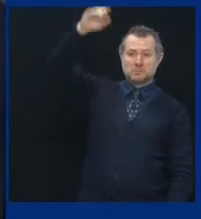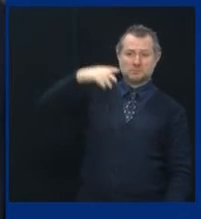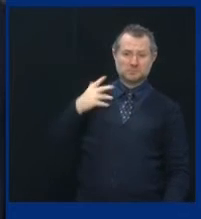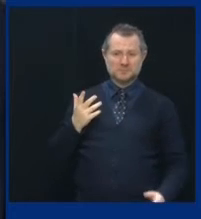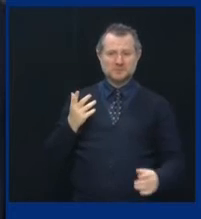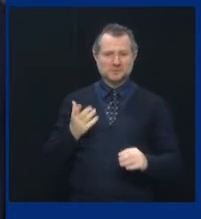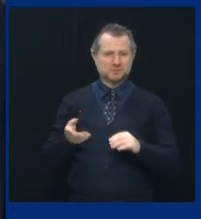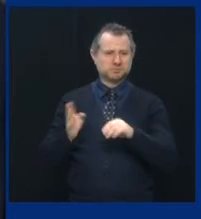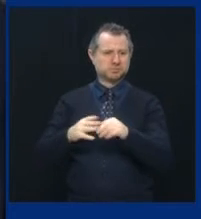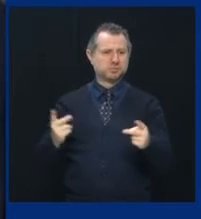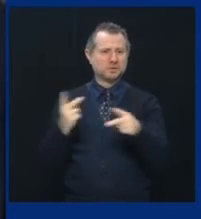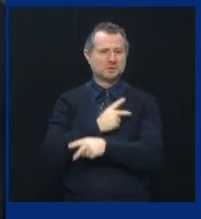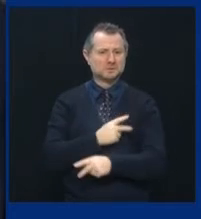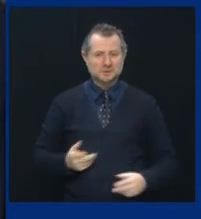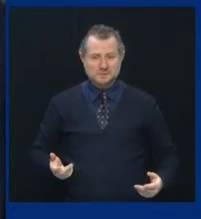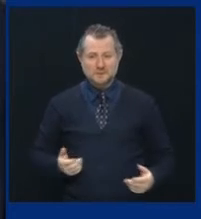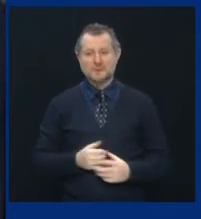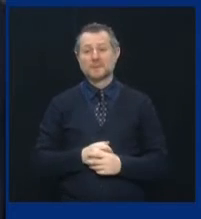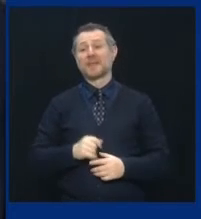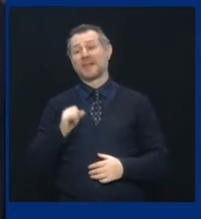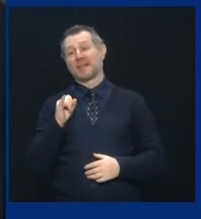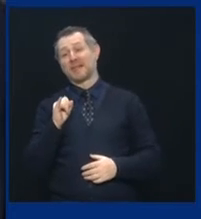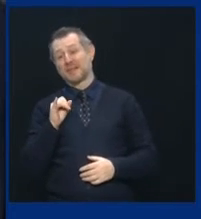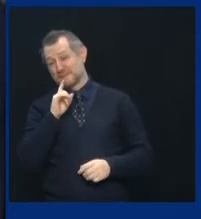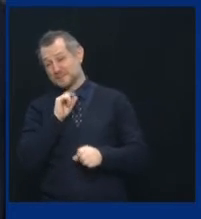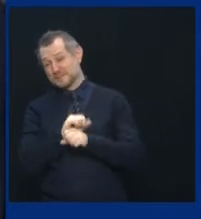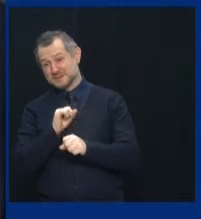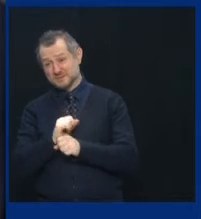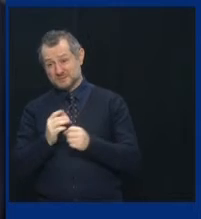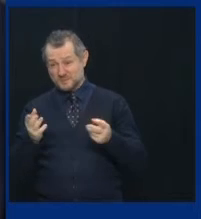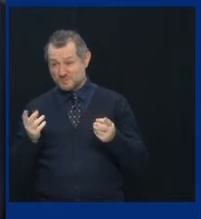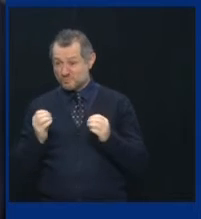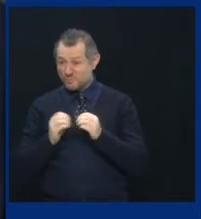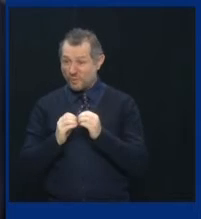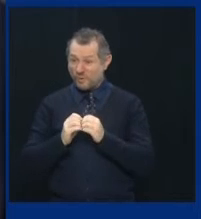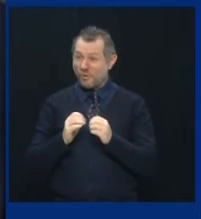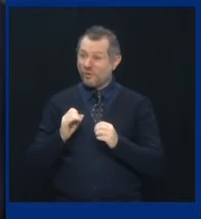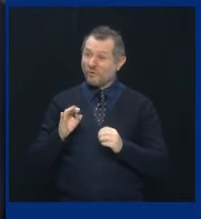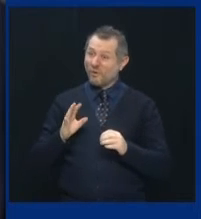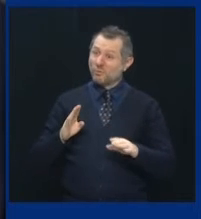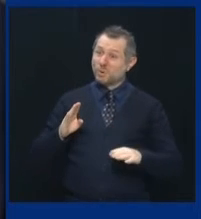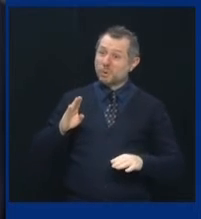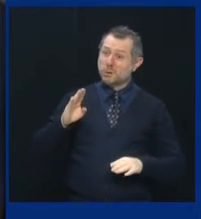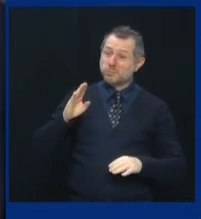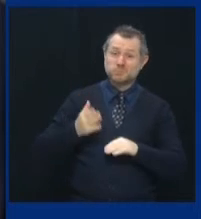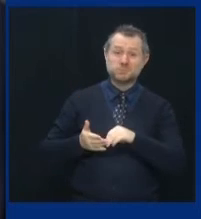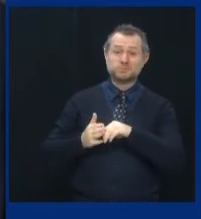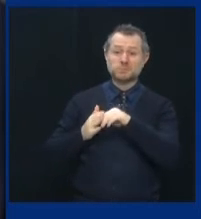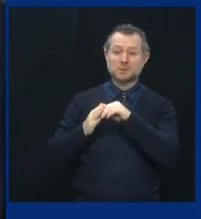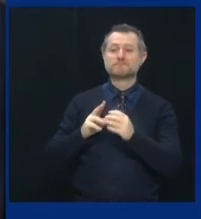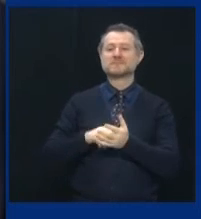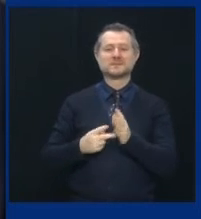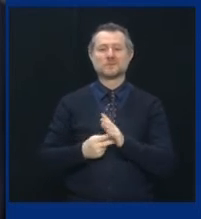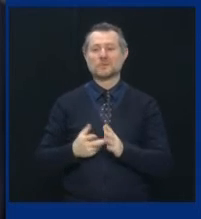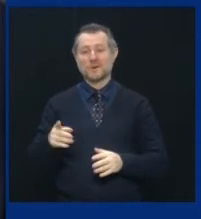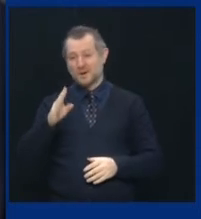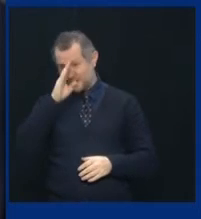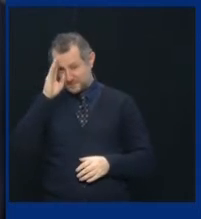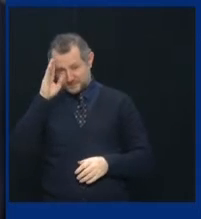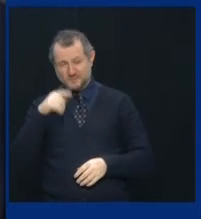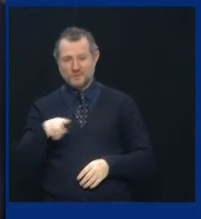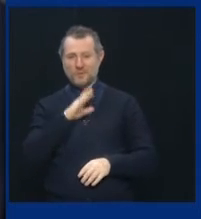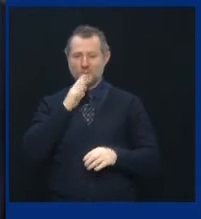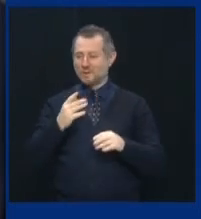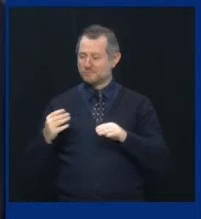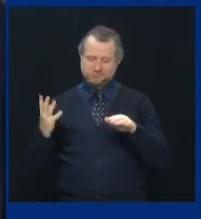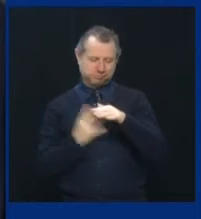the rate continues to increase, you're going to run into a hospital capacity issue.